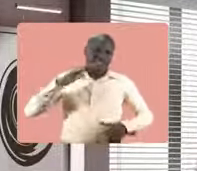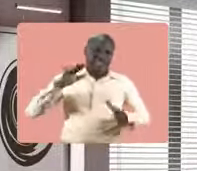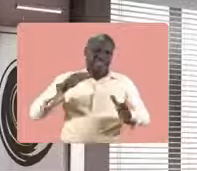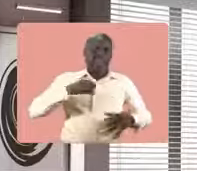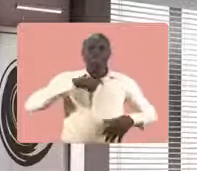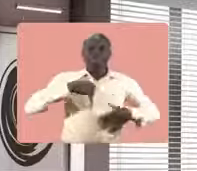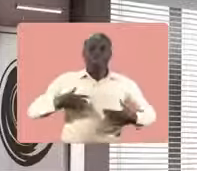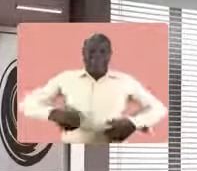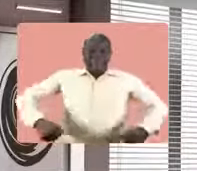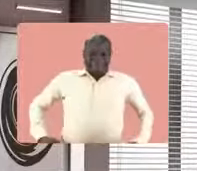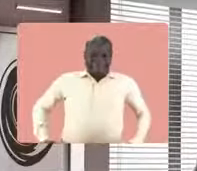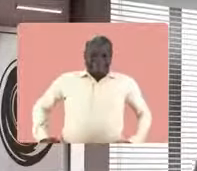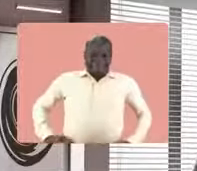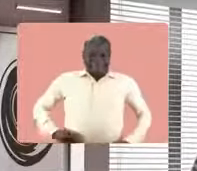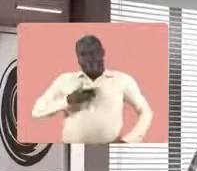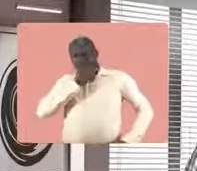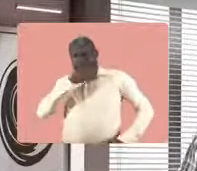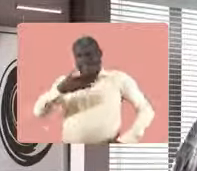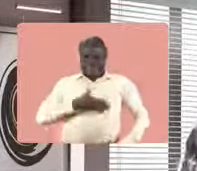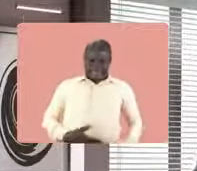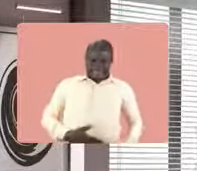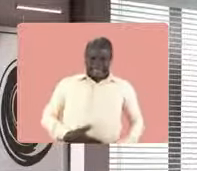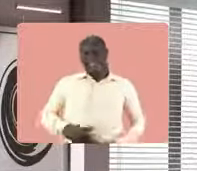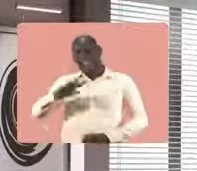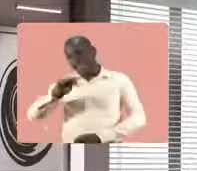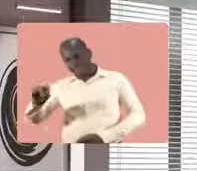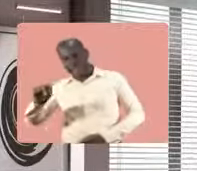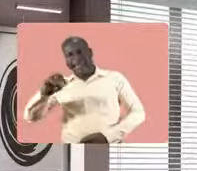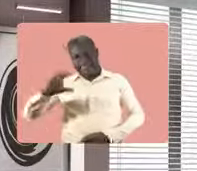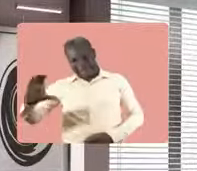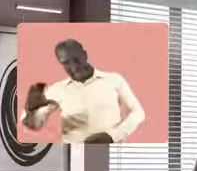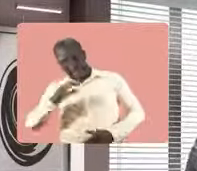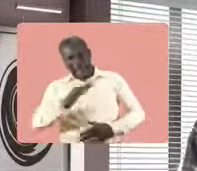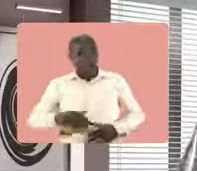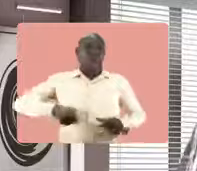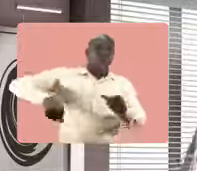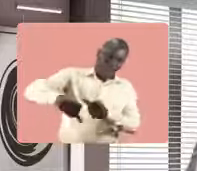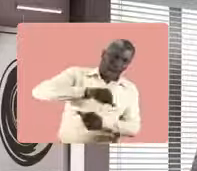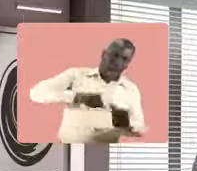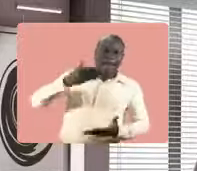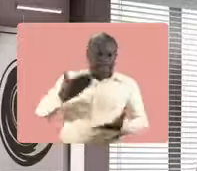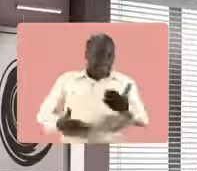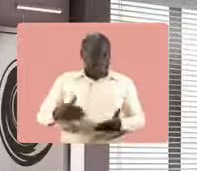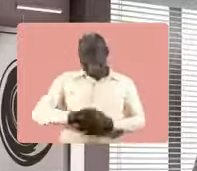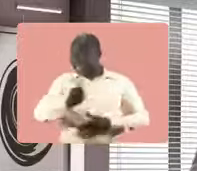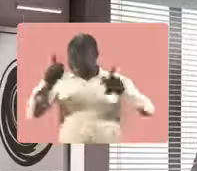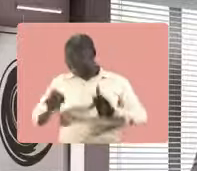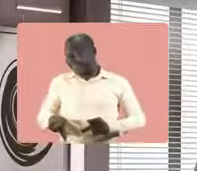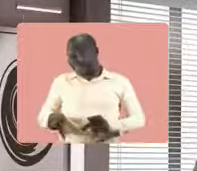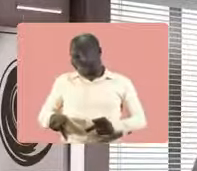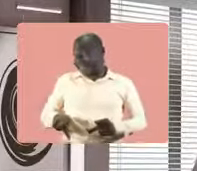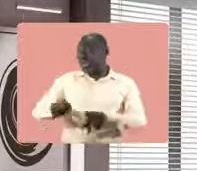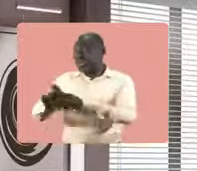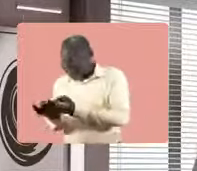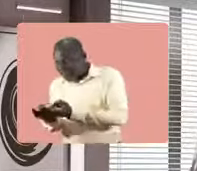no a saying a book, no a denam. Now, baby, or no one so sir. Sa, baby, I mean a media, and grow